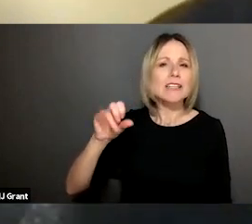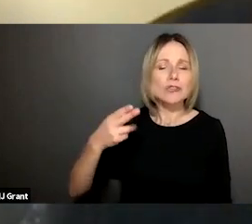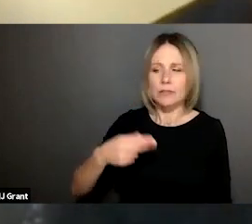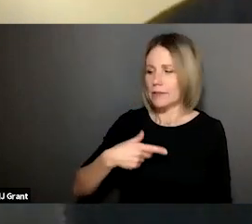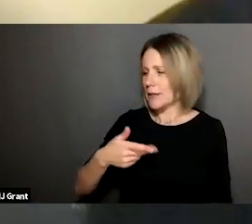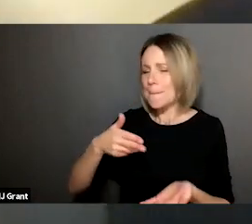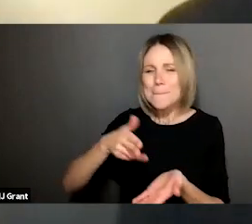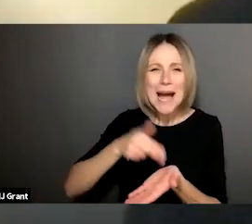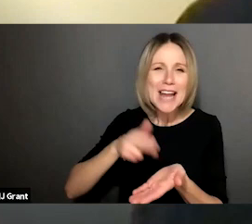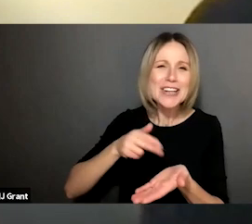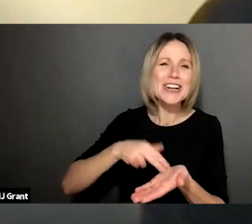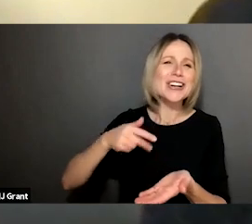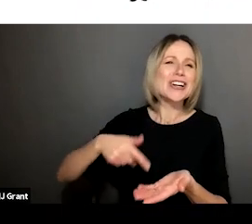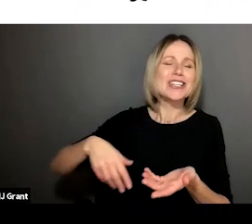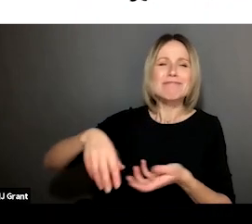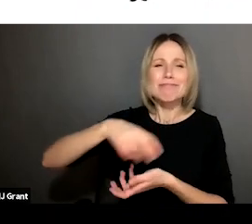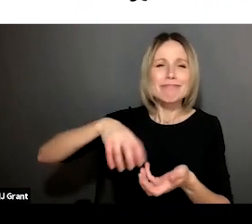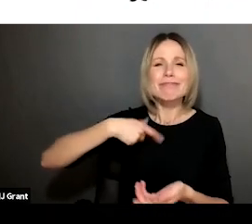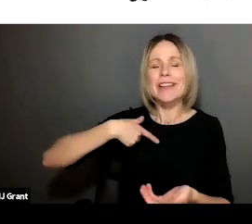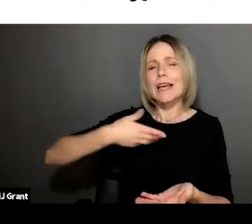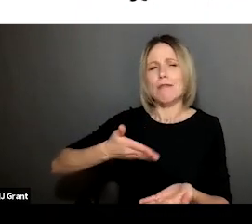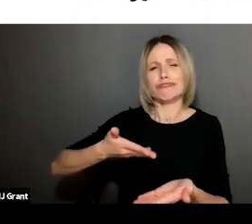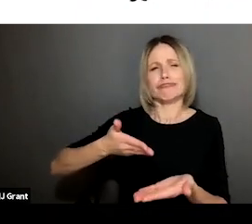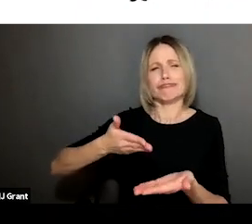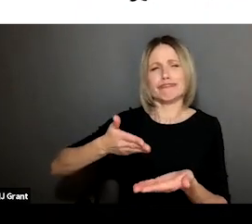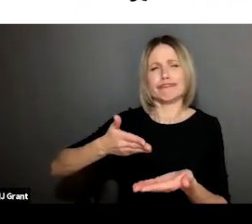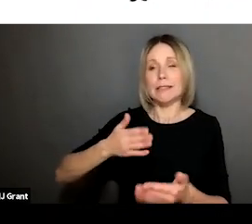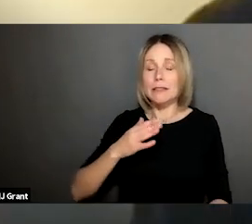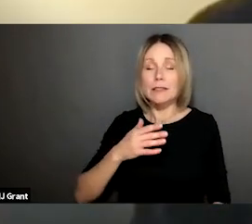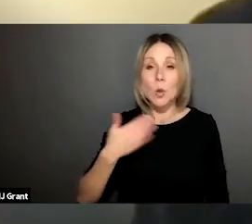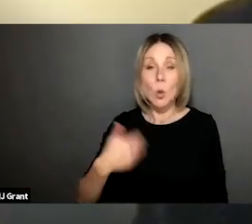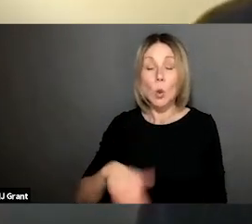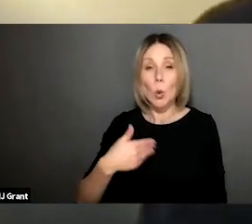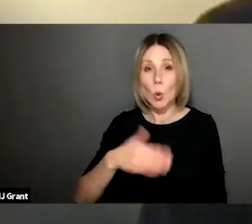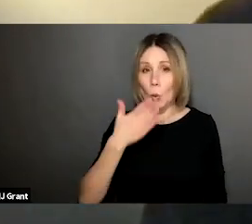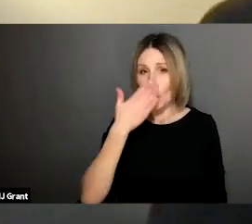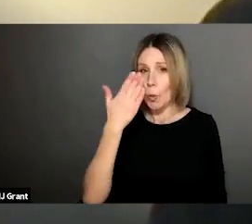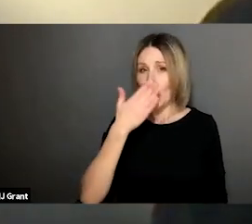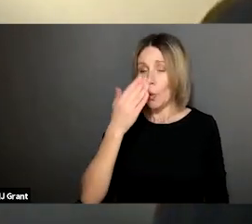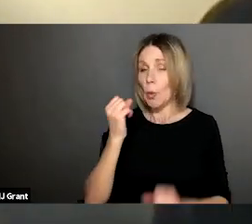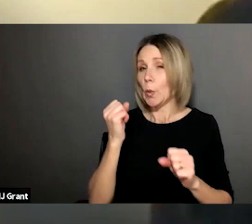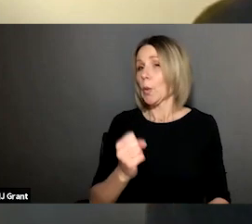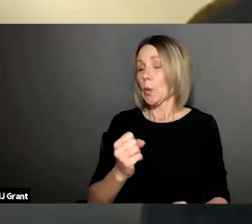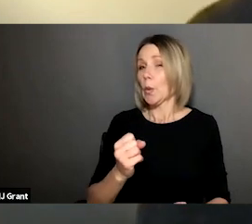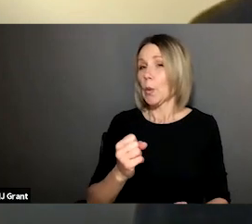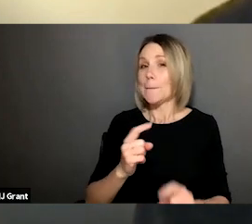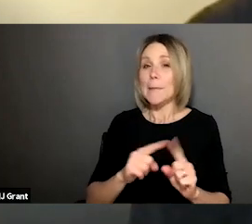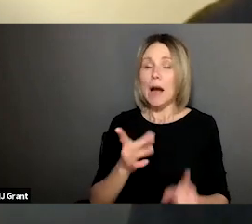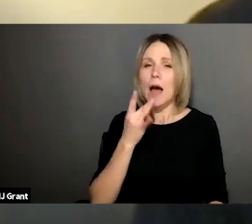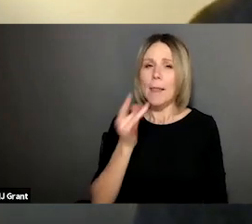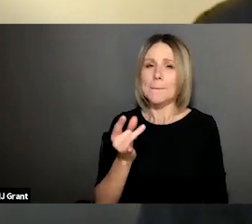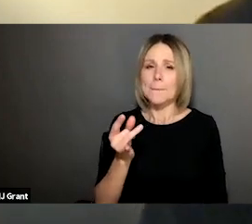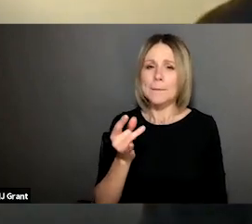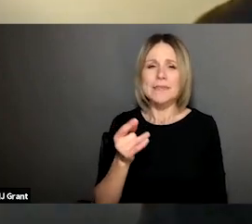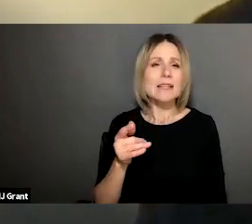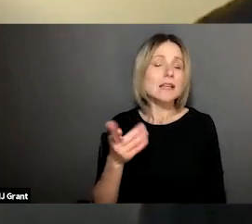I'm aware of how stinky it sometimes can be. But I think, you know, like bluefish, it gets a bad rap. If you bleed them right away, keep